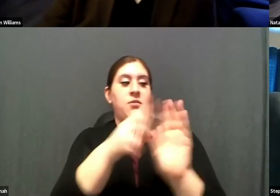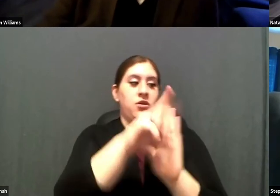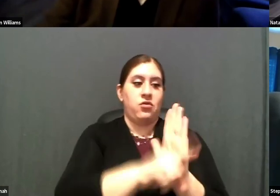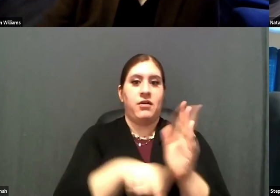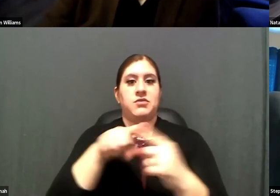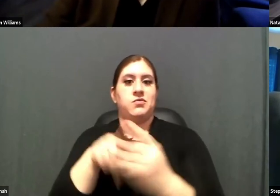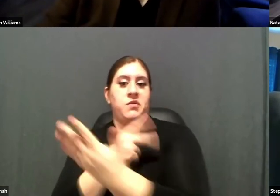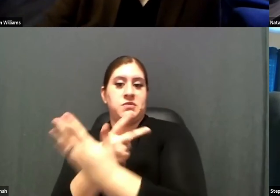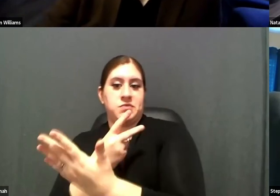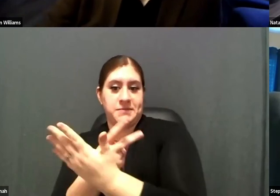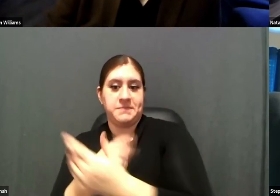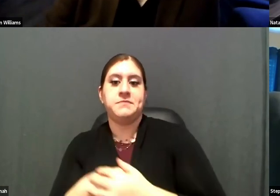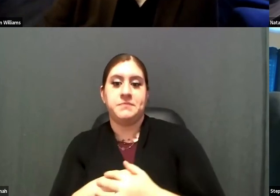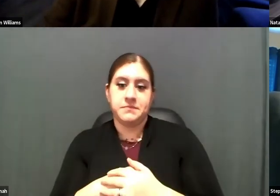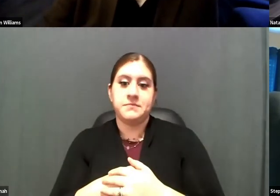grad. So